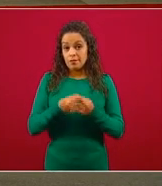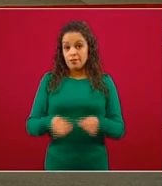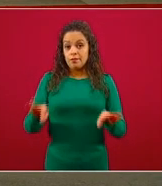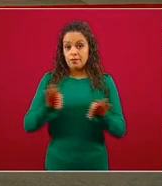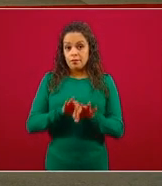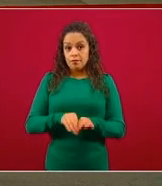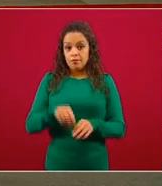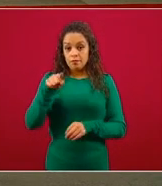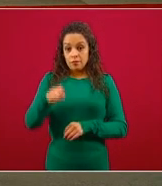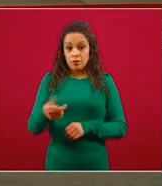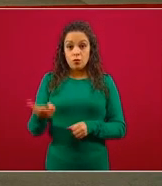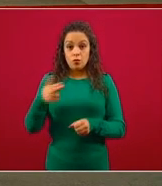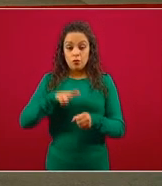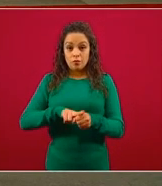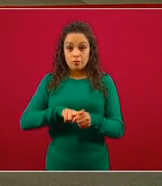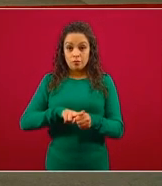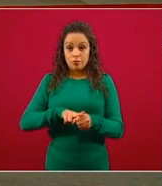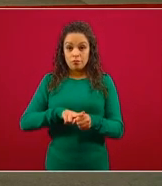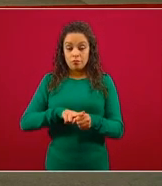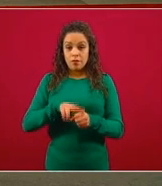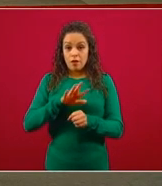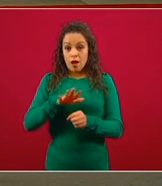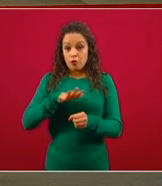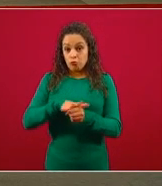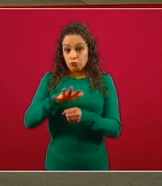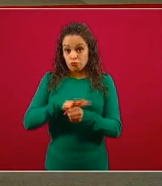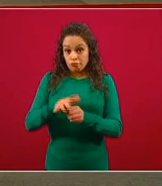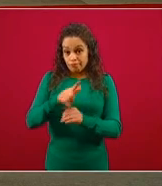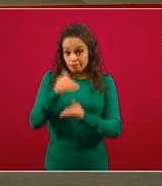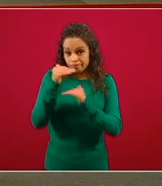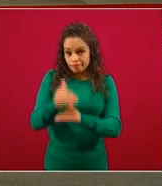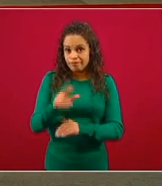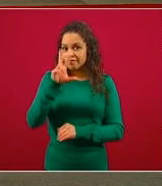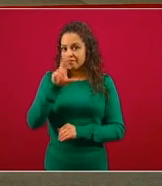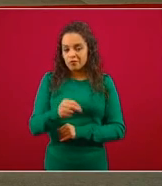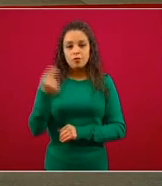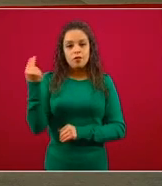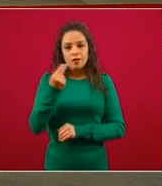present is that we are going to enlarge our occupancy rate.